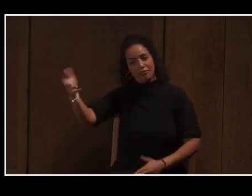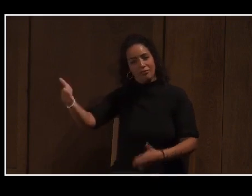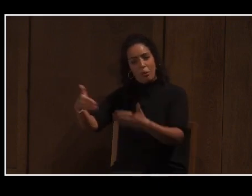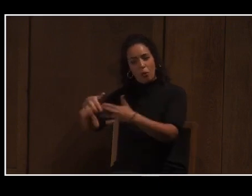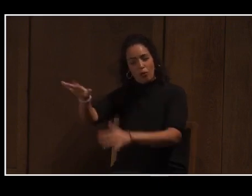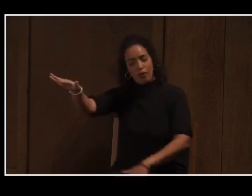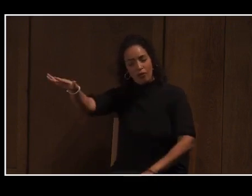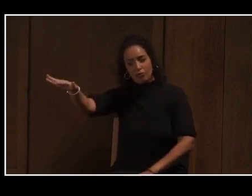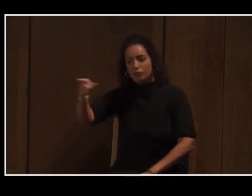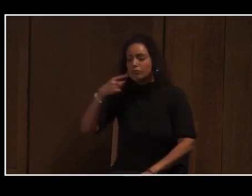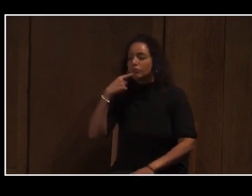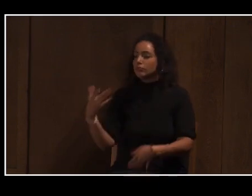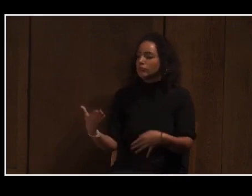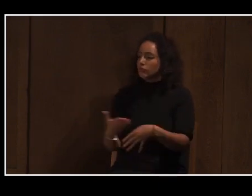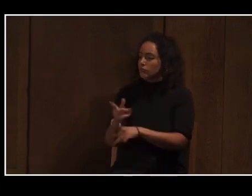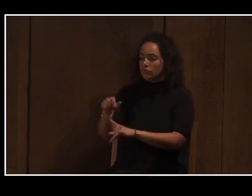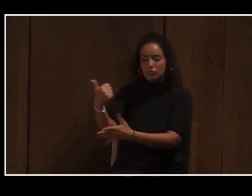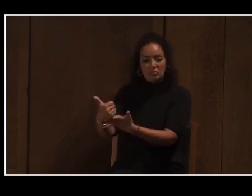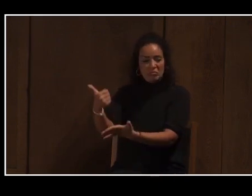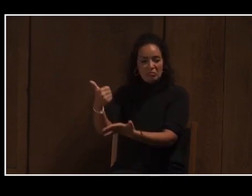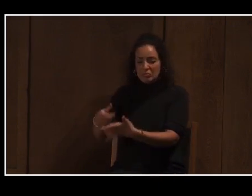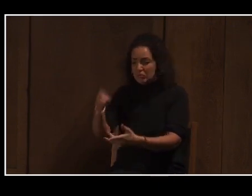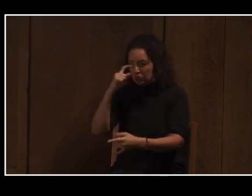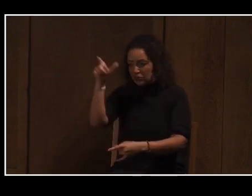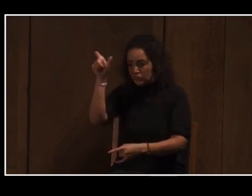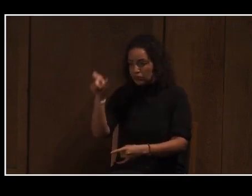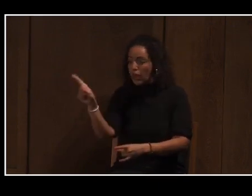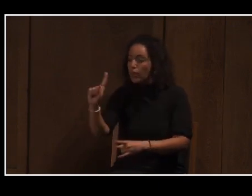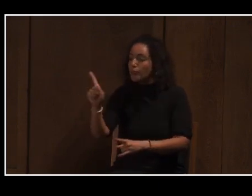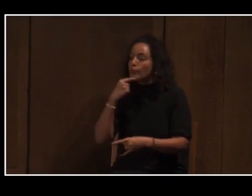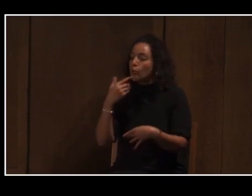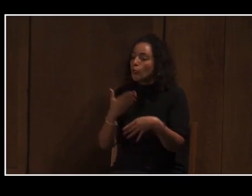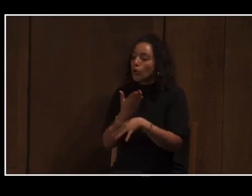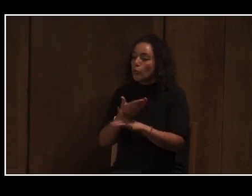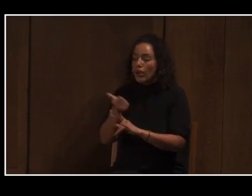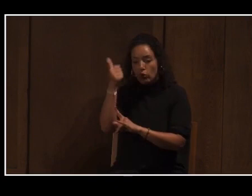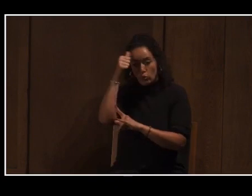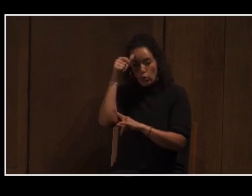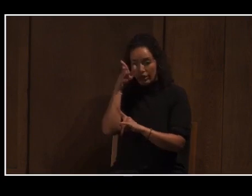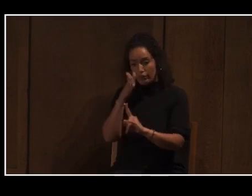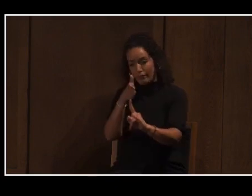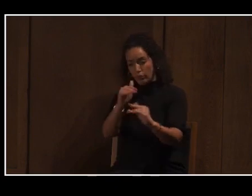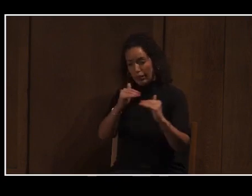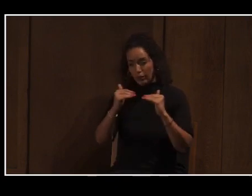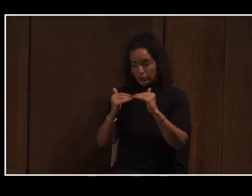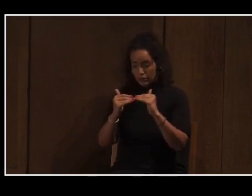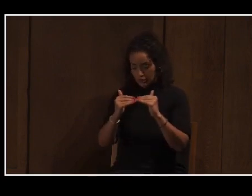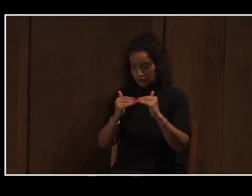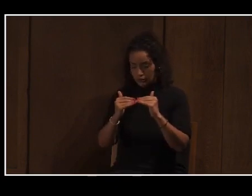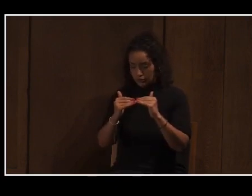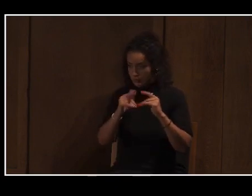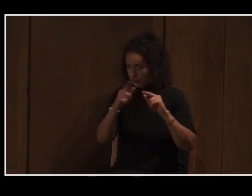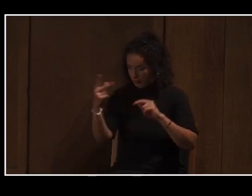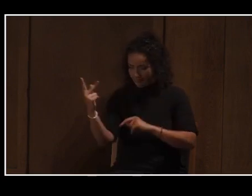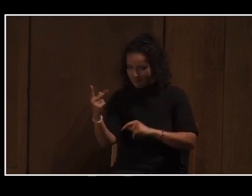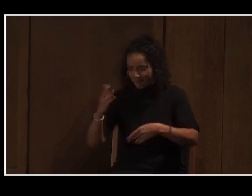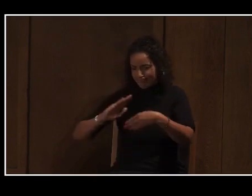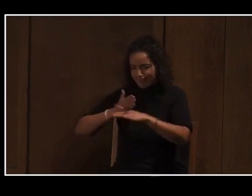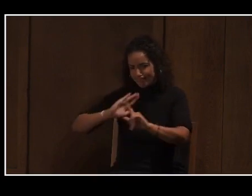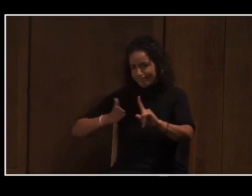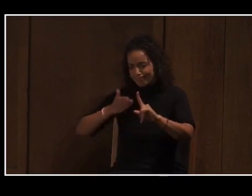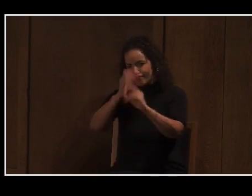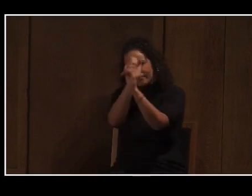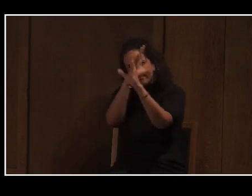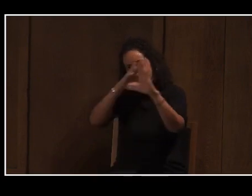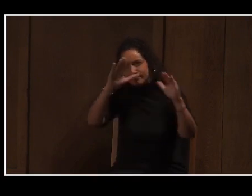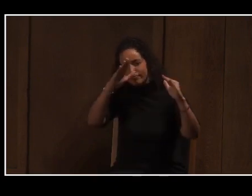of Baljit Sandhu and the folk at the Center for Knowledge Equity, who continue to reimagine spaces for us which challenge the structures built